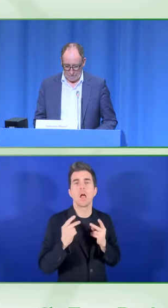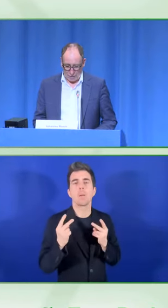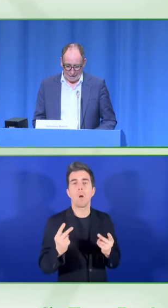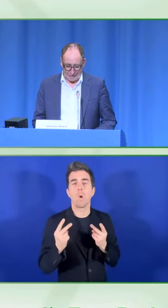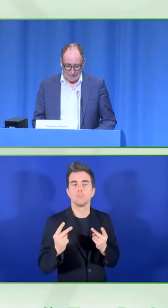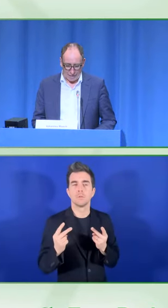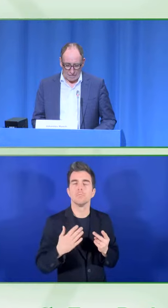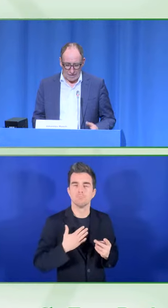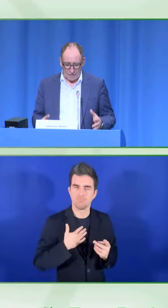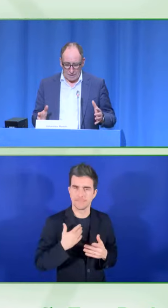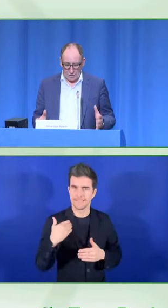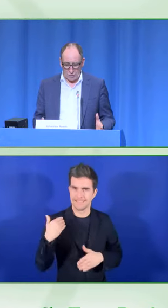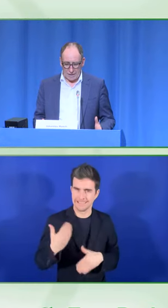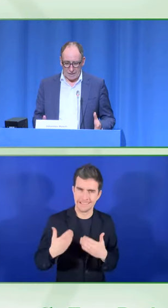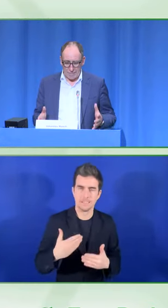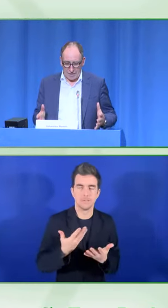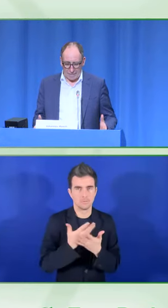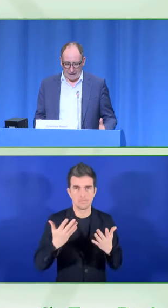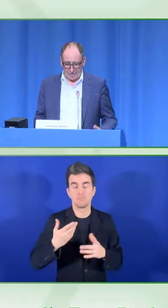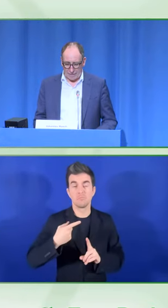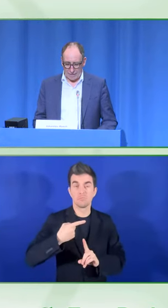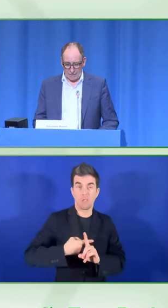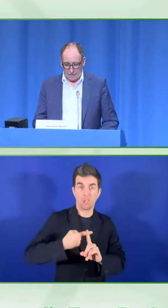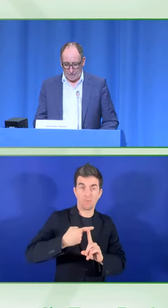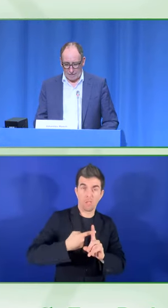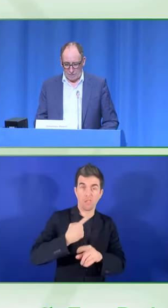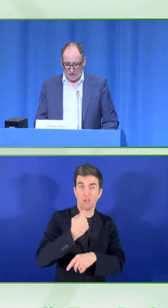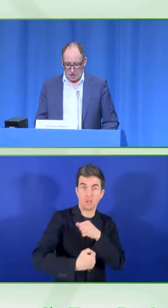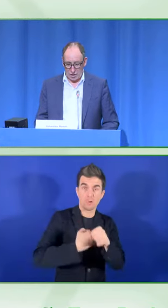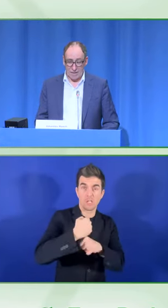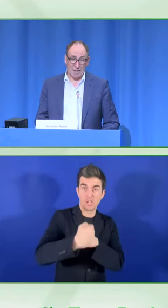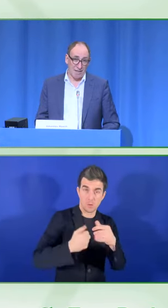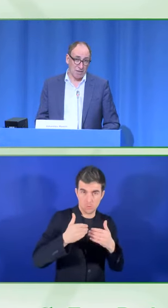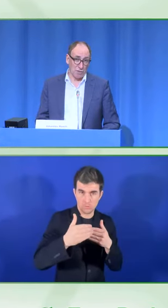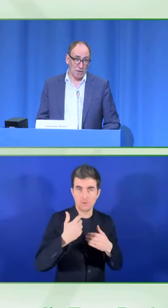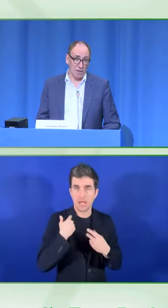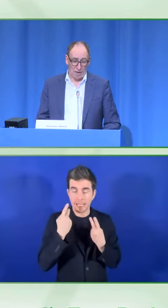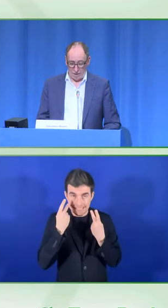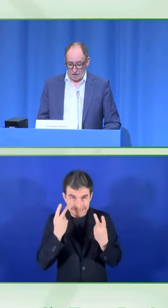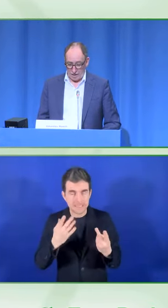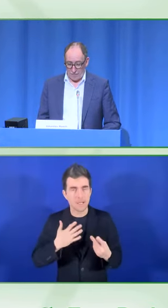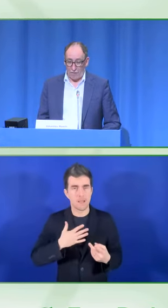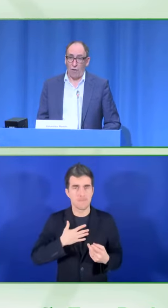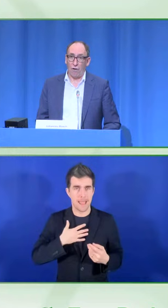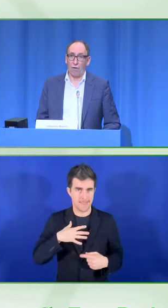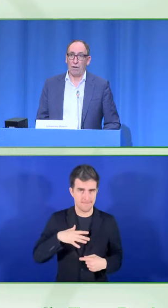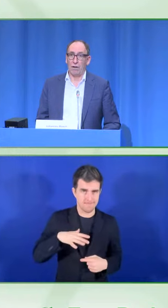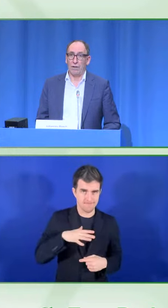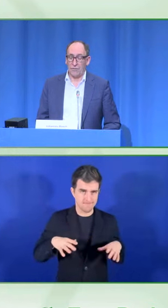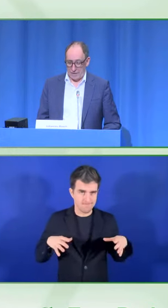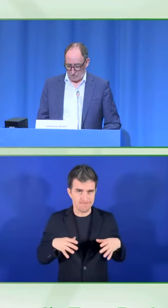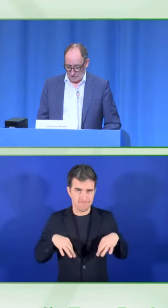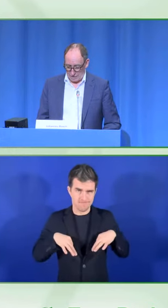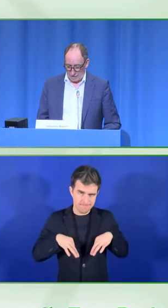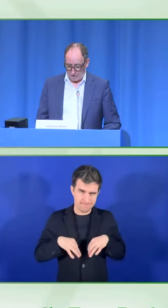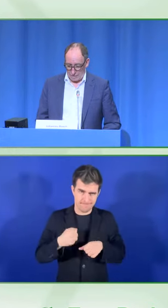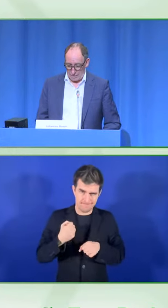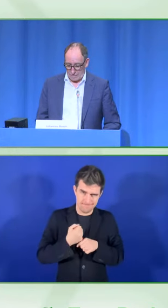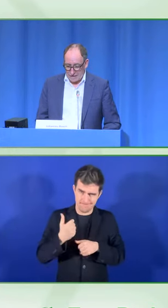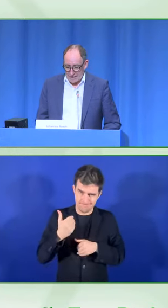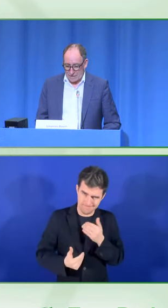focal point. We can only implement the convention successfully if all